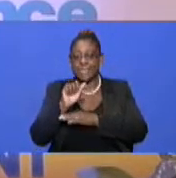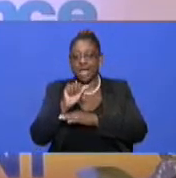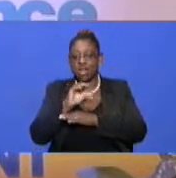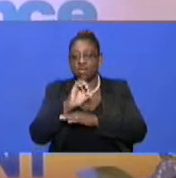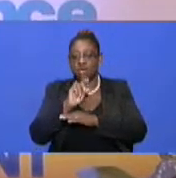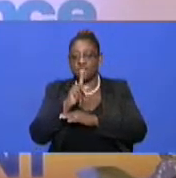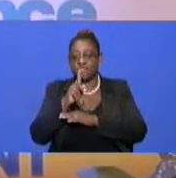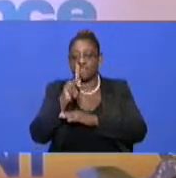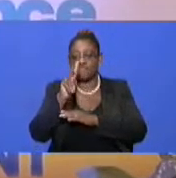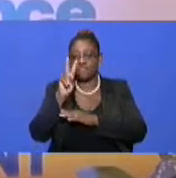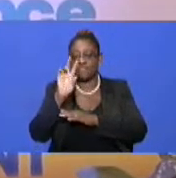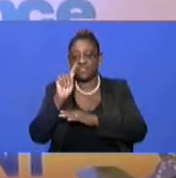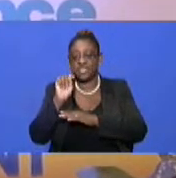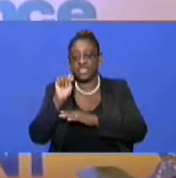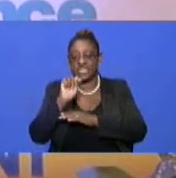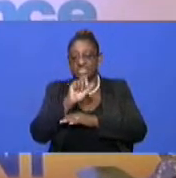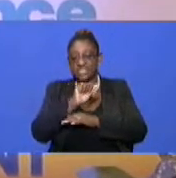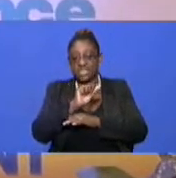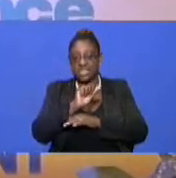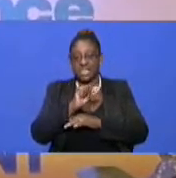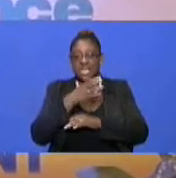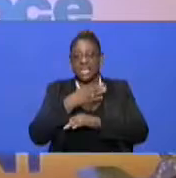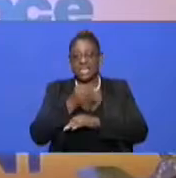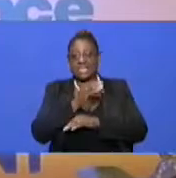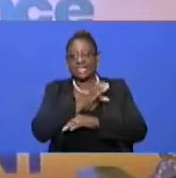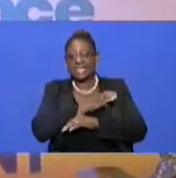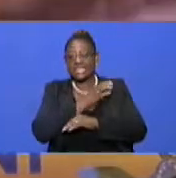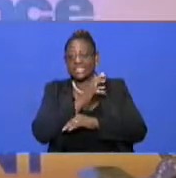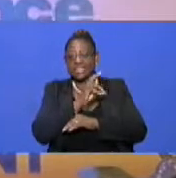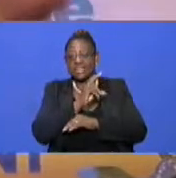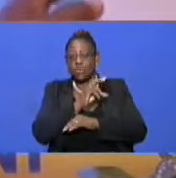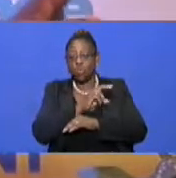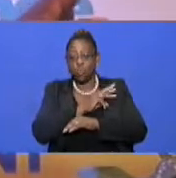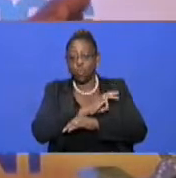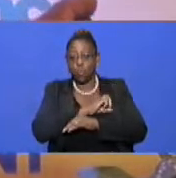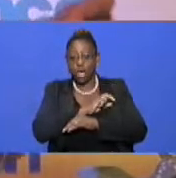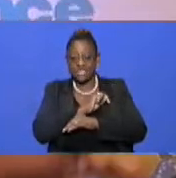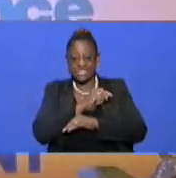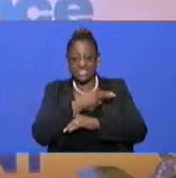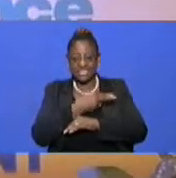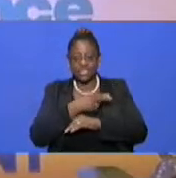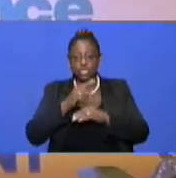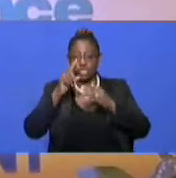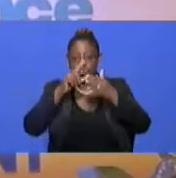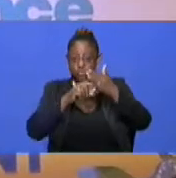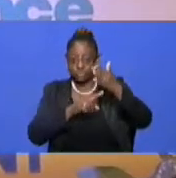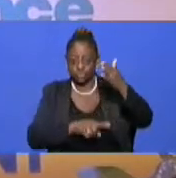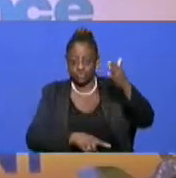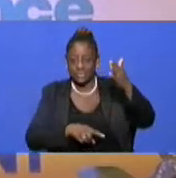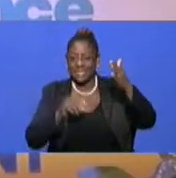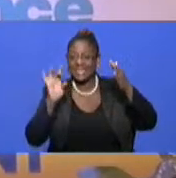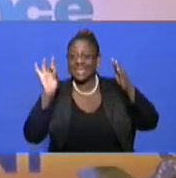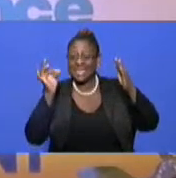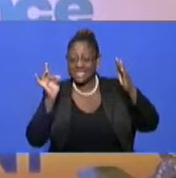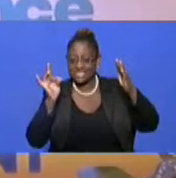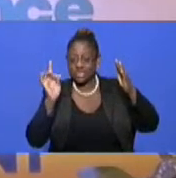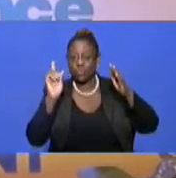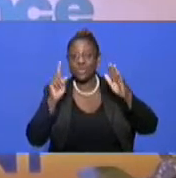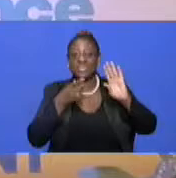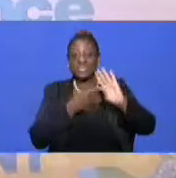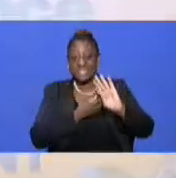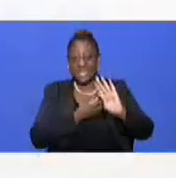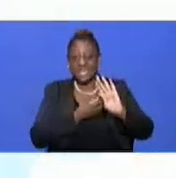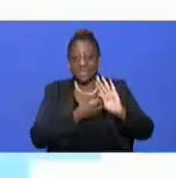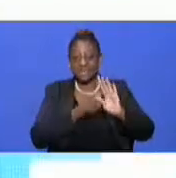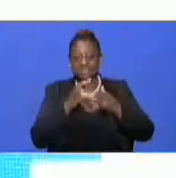of the Broadcasting Corporation of the Bahamas, Mr. Clint Watson, unveiling 18 new programs, all a part of the company's relaunch set for